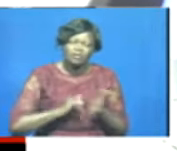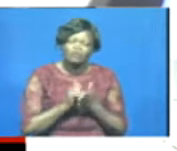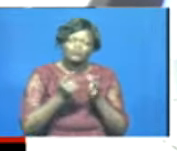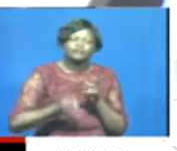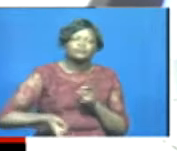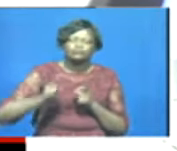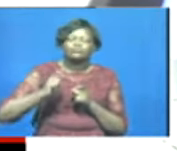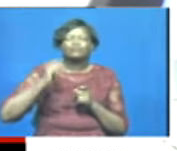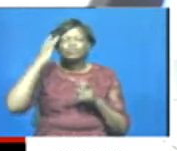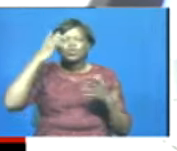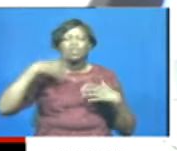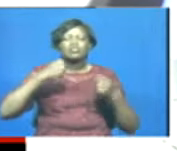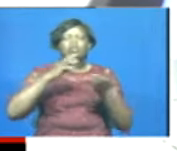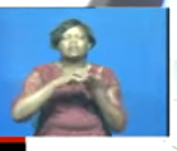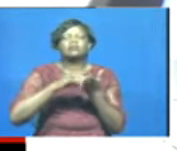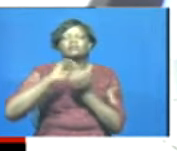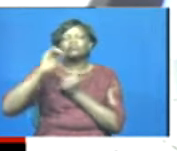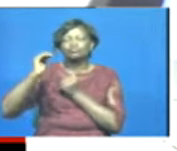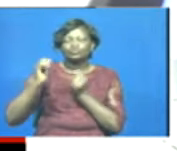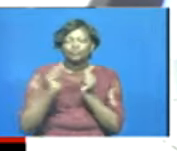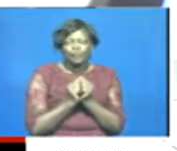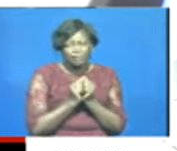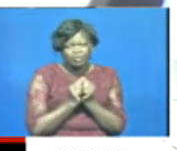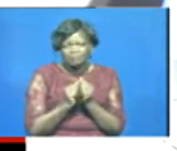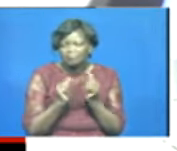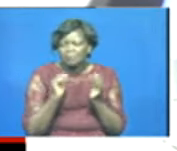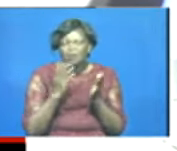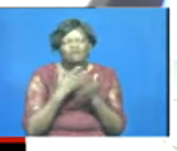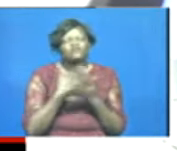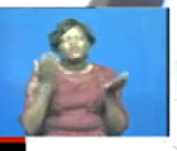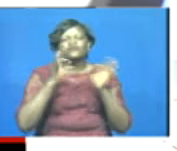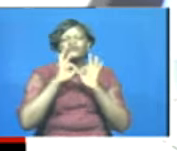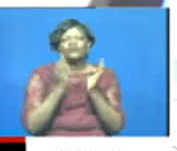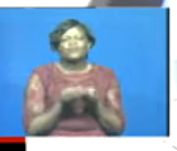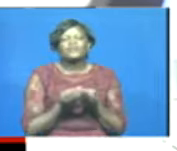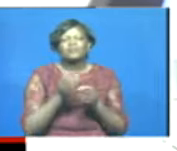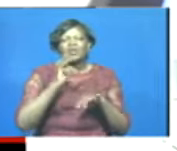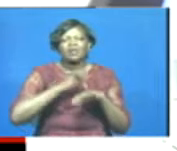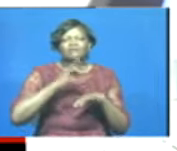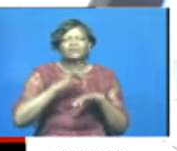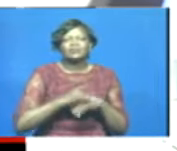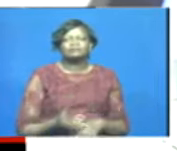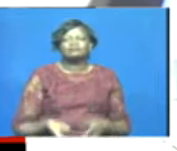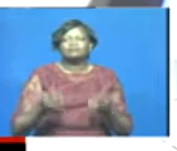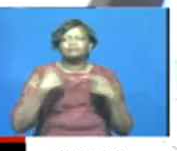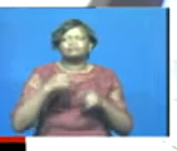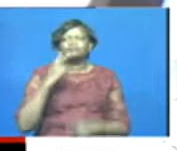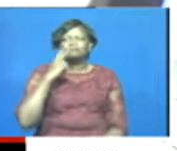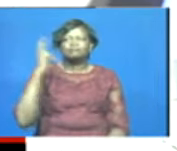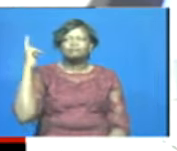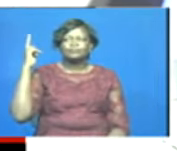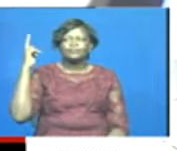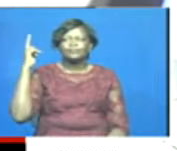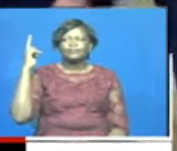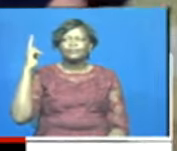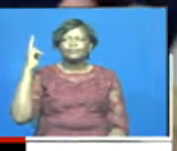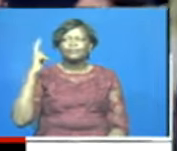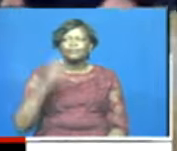health cases in the county, with almost every family now being affected. Let's take a look at that report in more